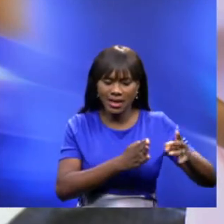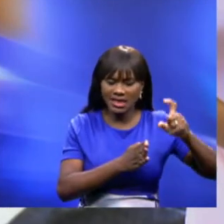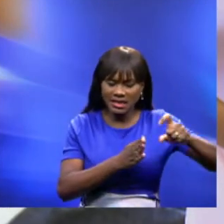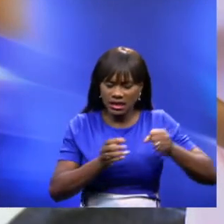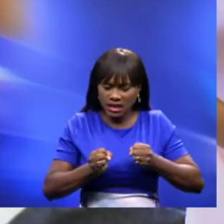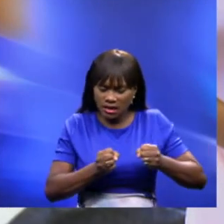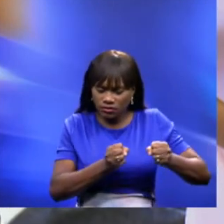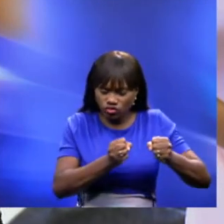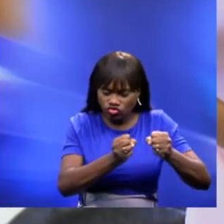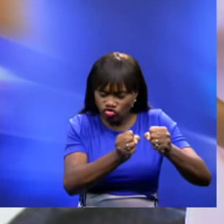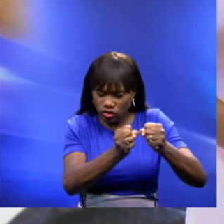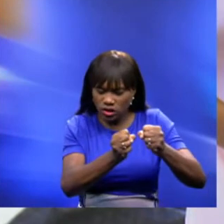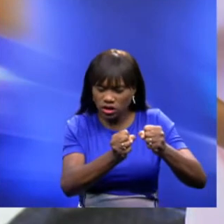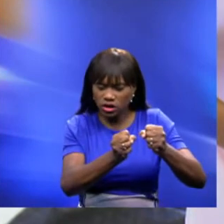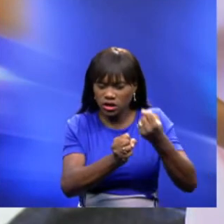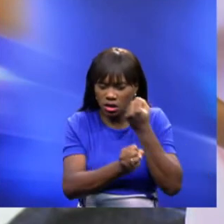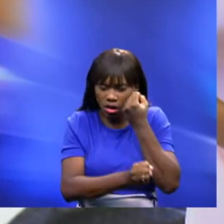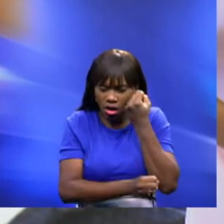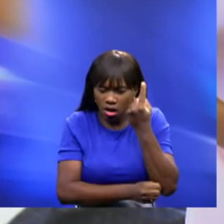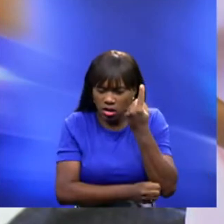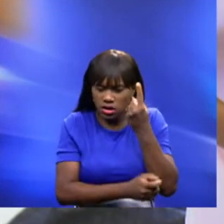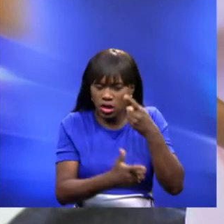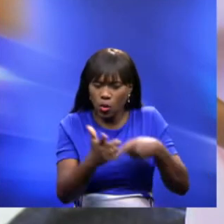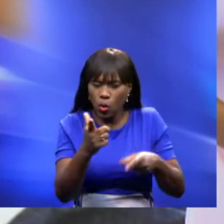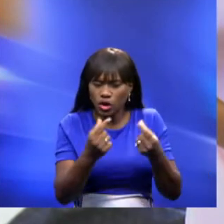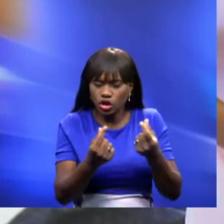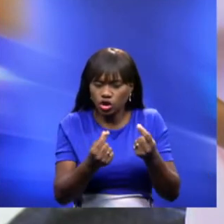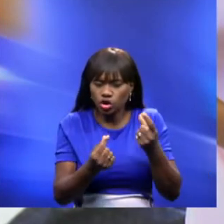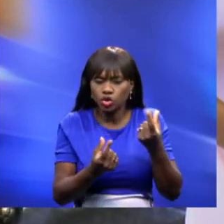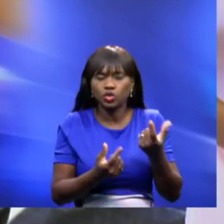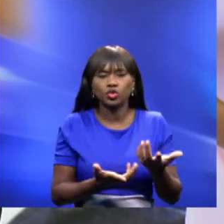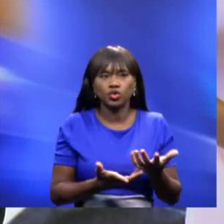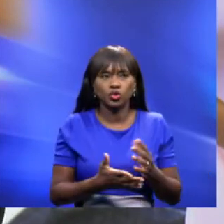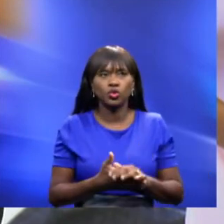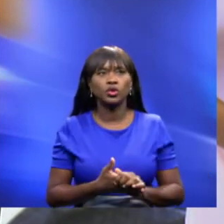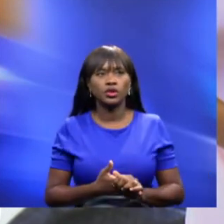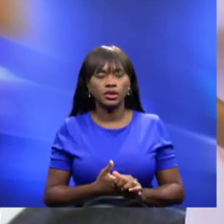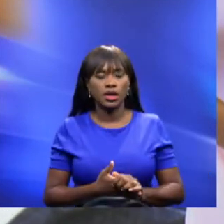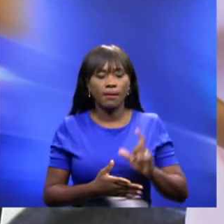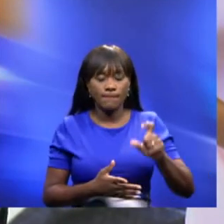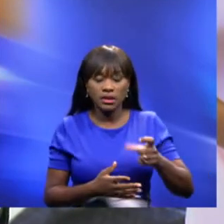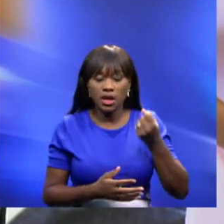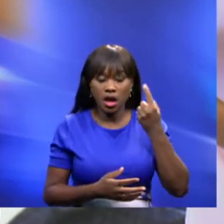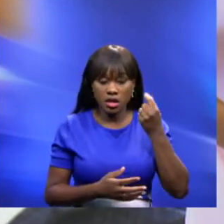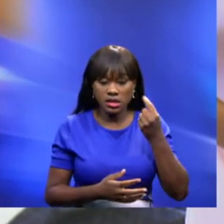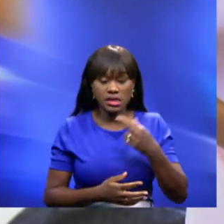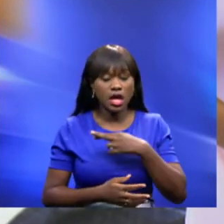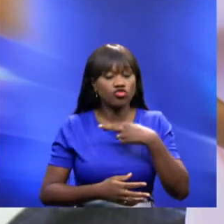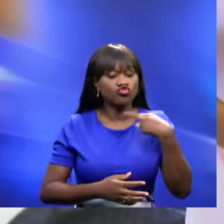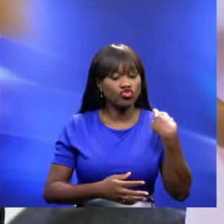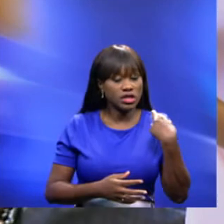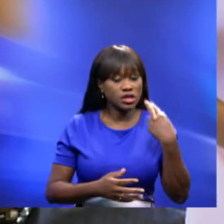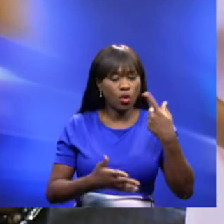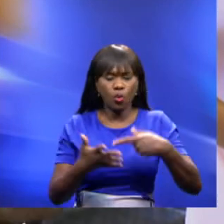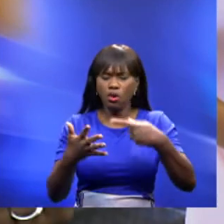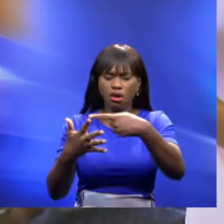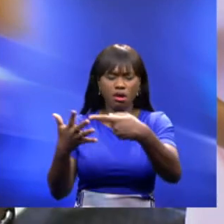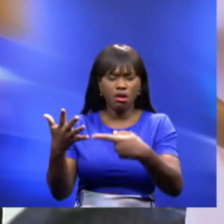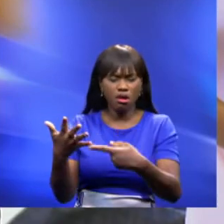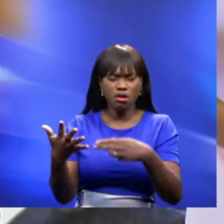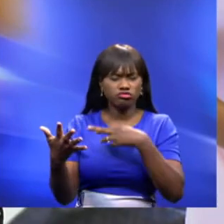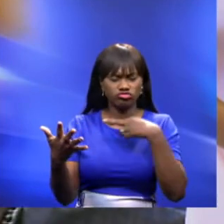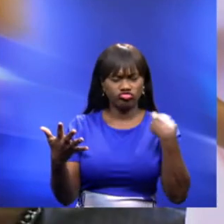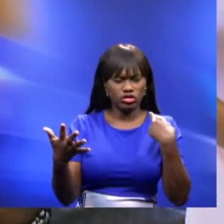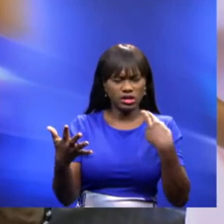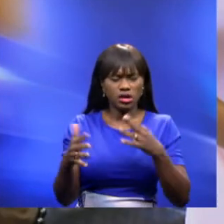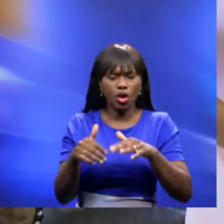have a strategy. Understand what you need to do. Okay, I need a strategy. I have to understand my risk. We have to identify the risks that we have. We have to look at the things I need